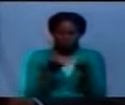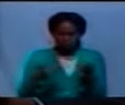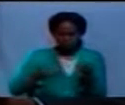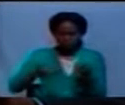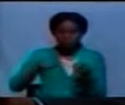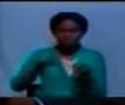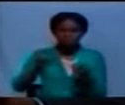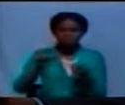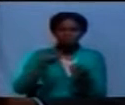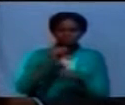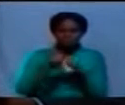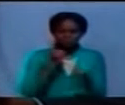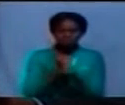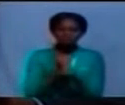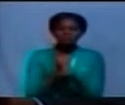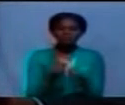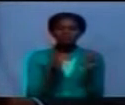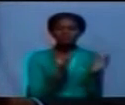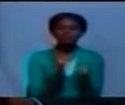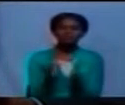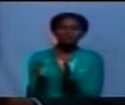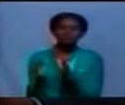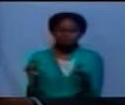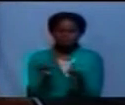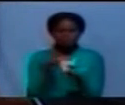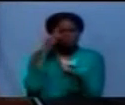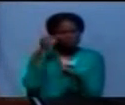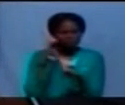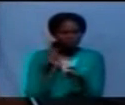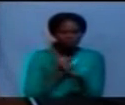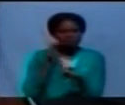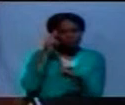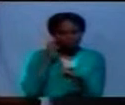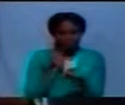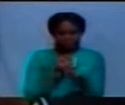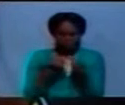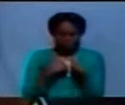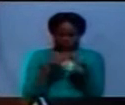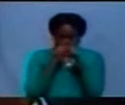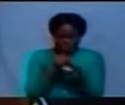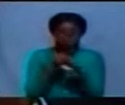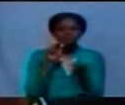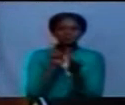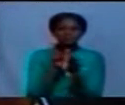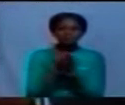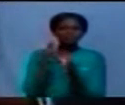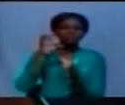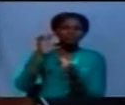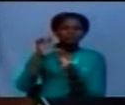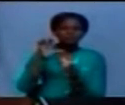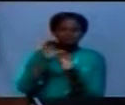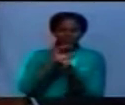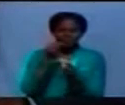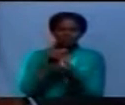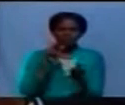consistent, year-round kind of intervention. And that's the reason why we have decided, like for Lusaka province, the Lusaka